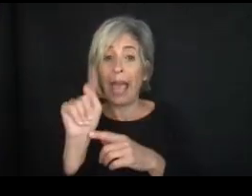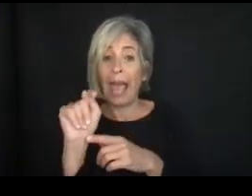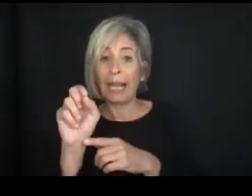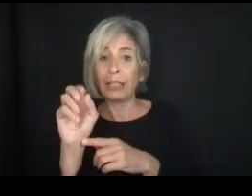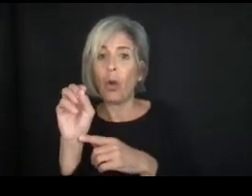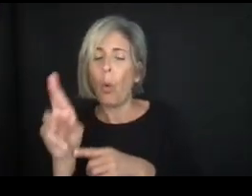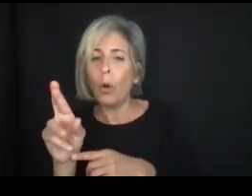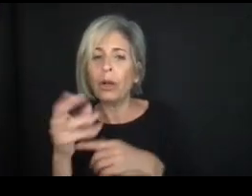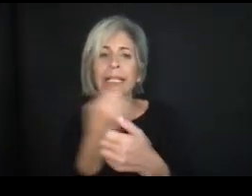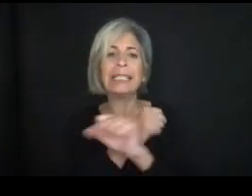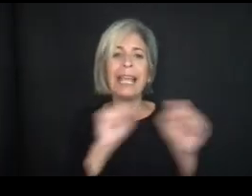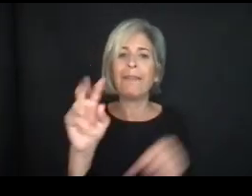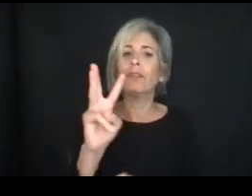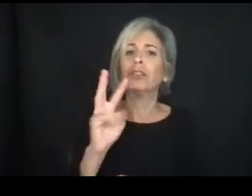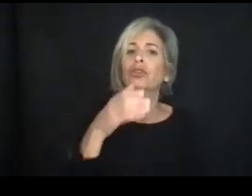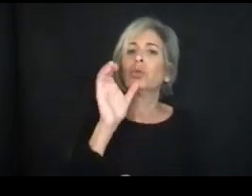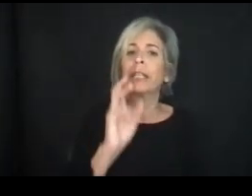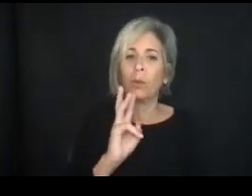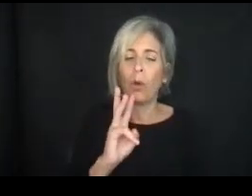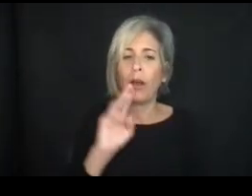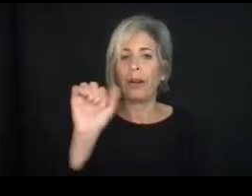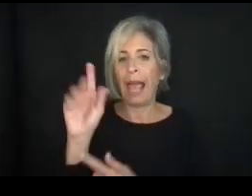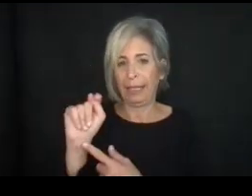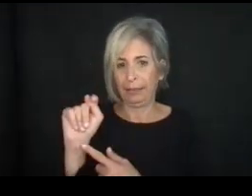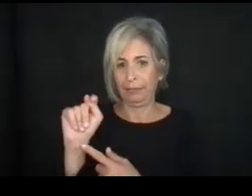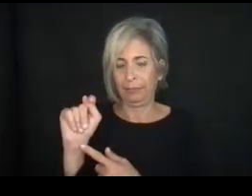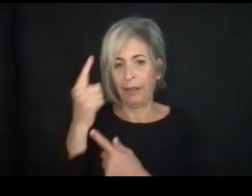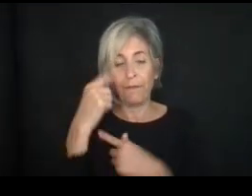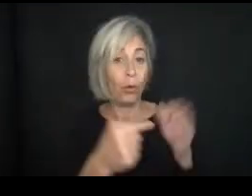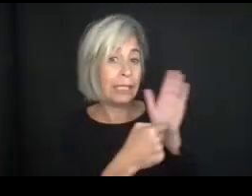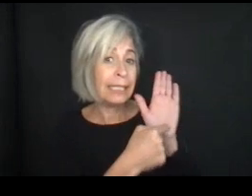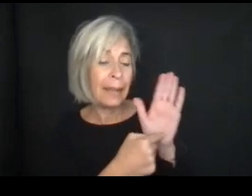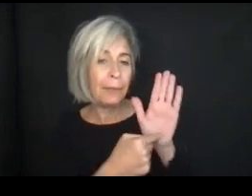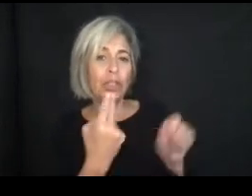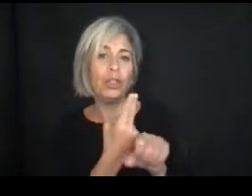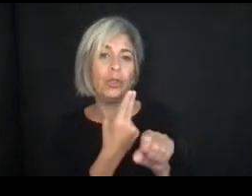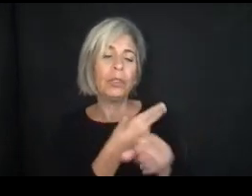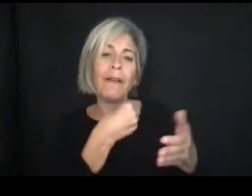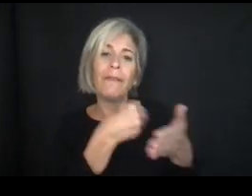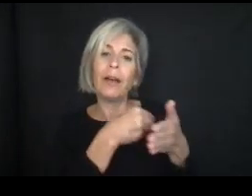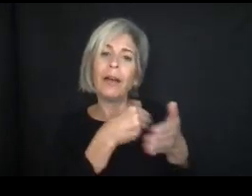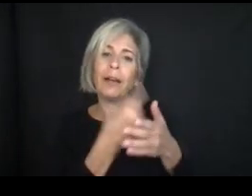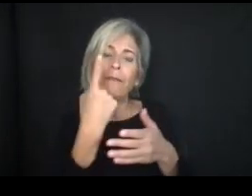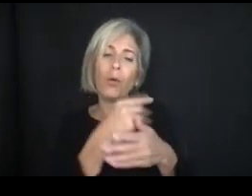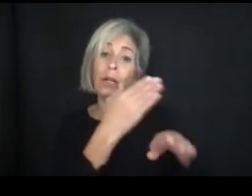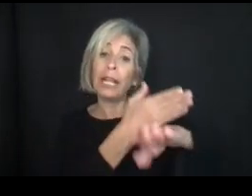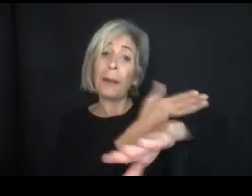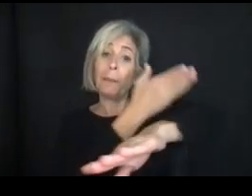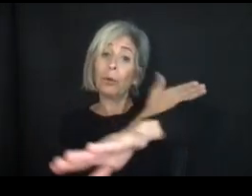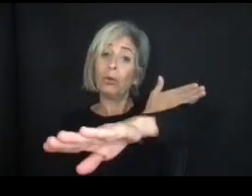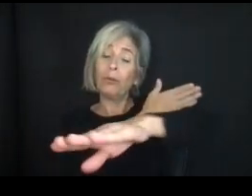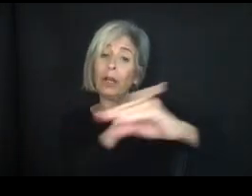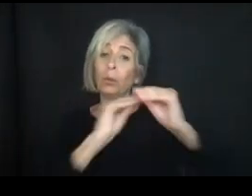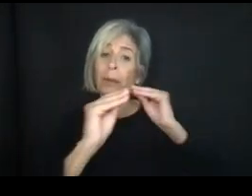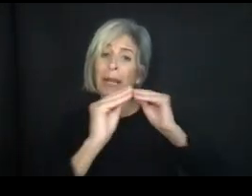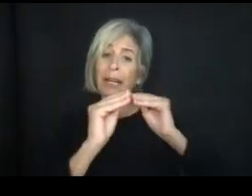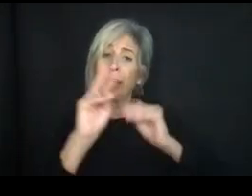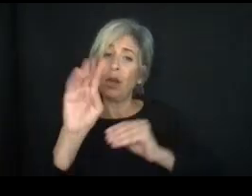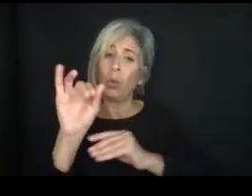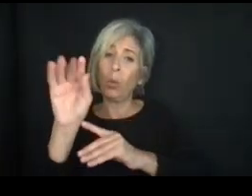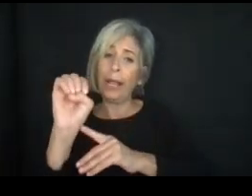Act. For example, the city would be able to use these funds to construct, improve, and repair wastewater